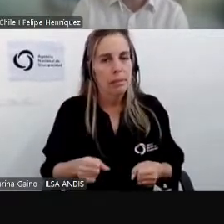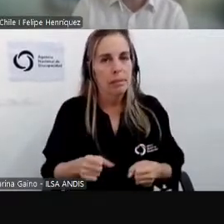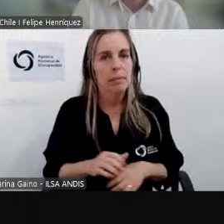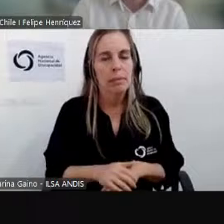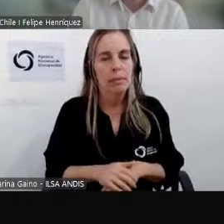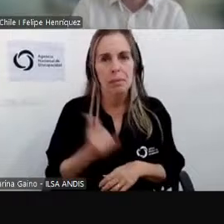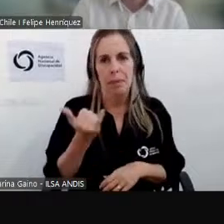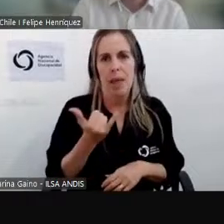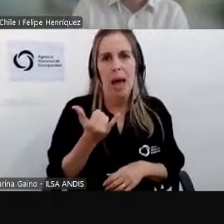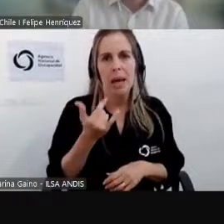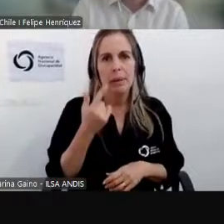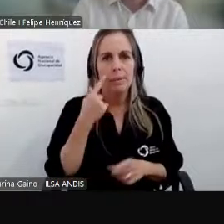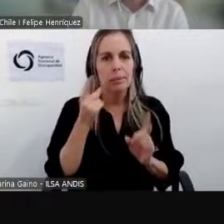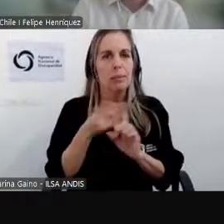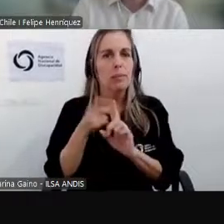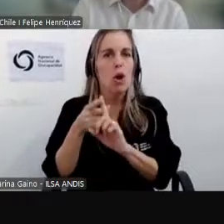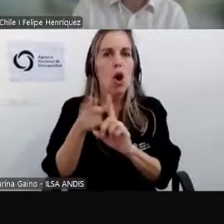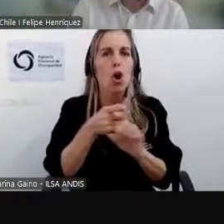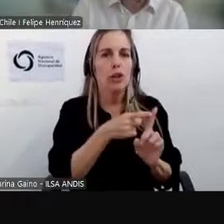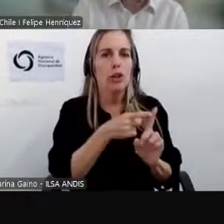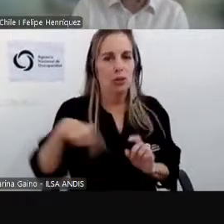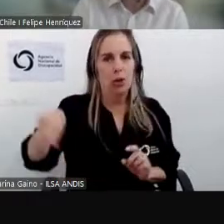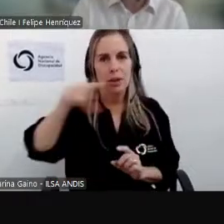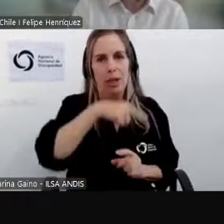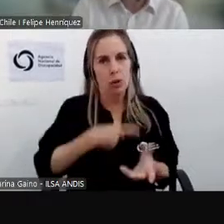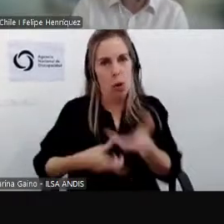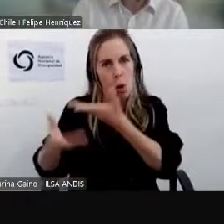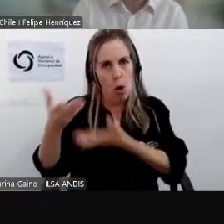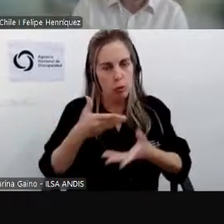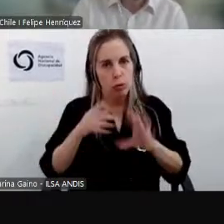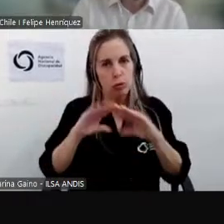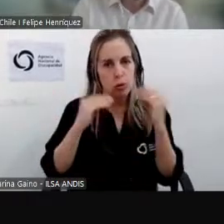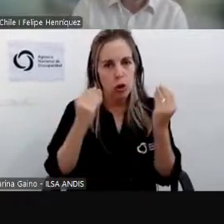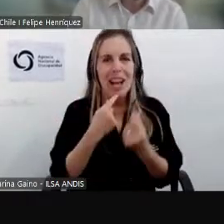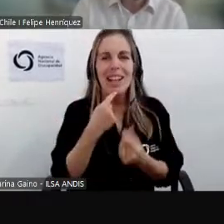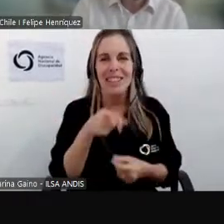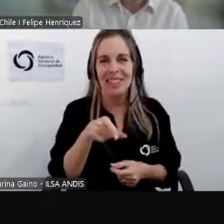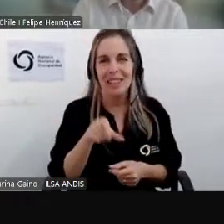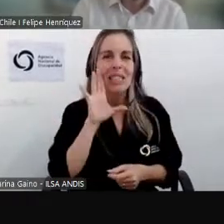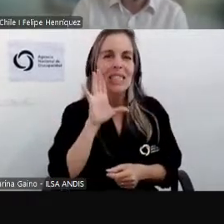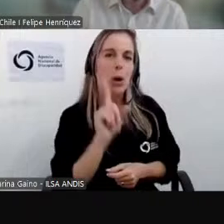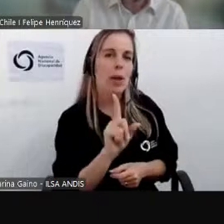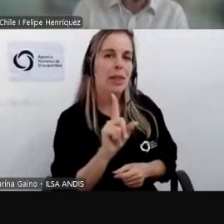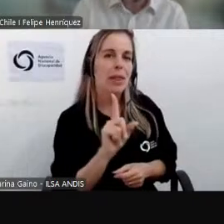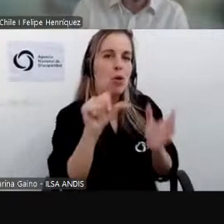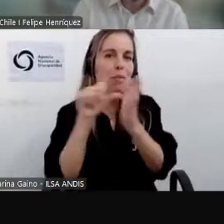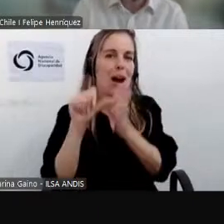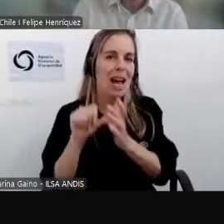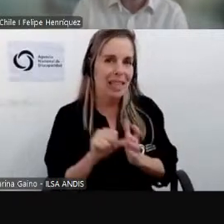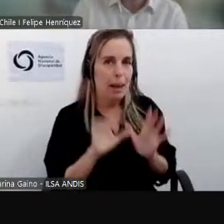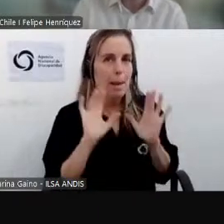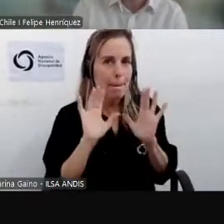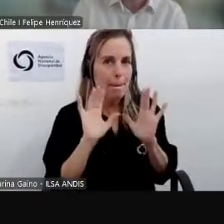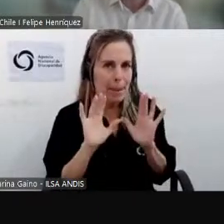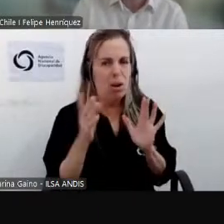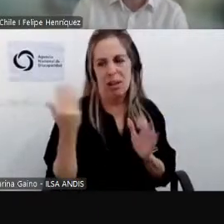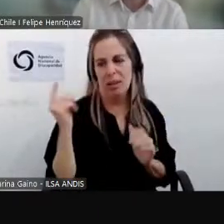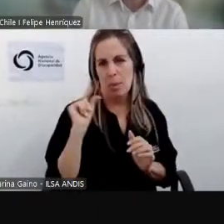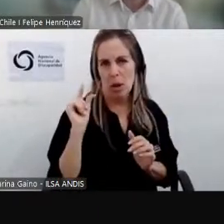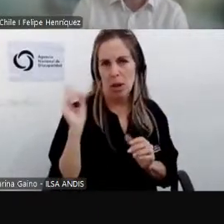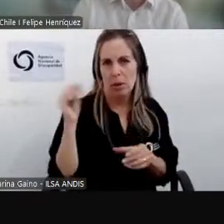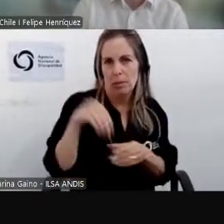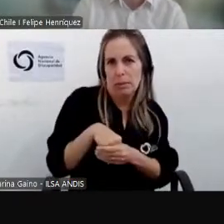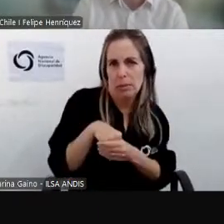of having a national contact point. It says 51,